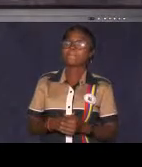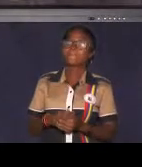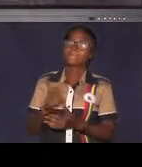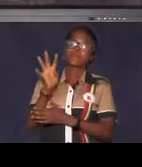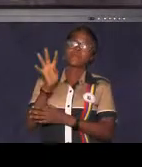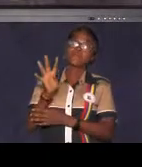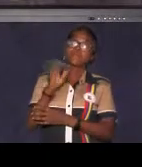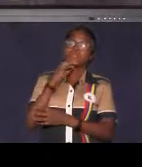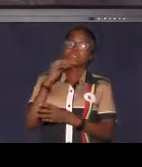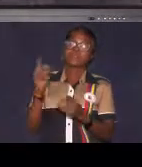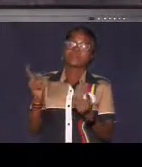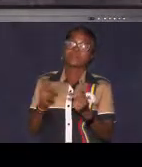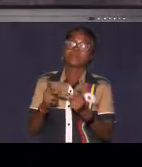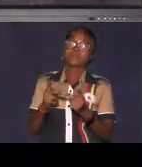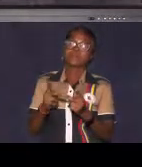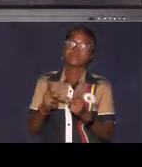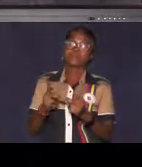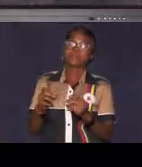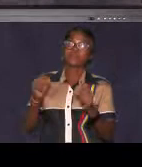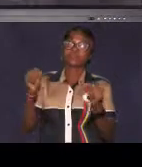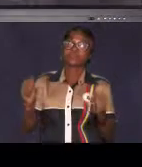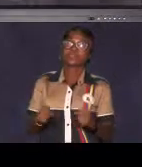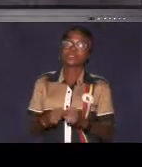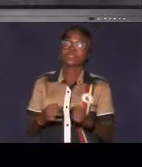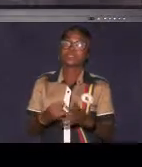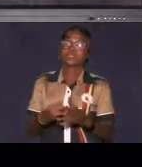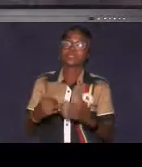4 is a perfect square and it has